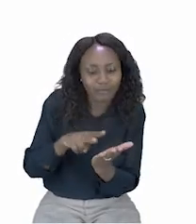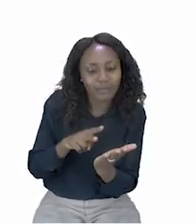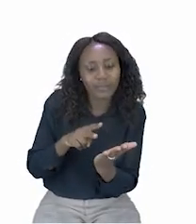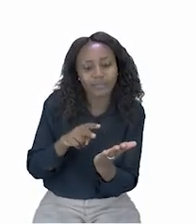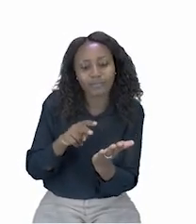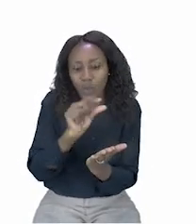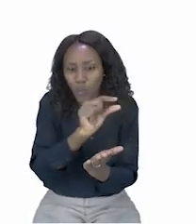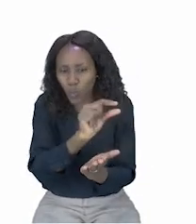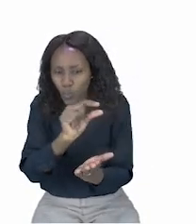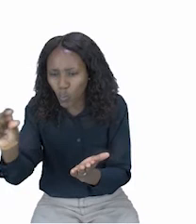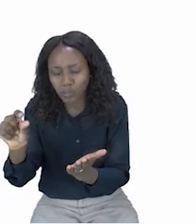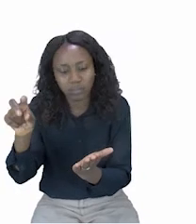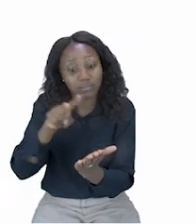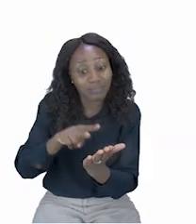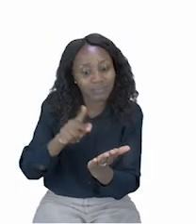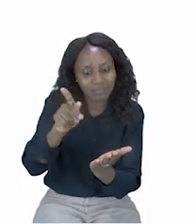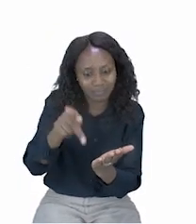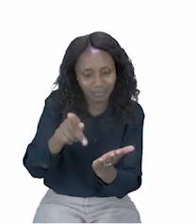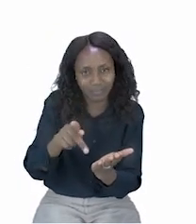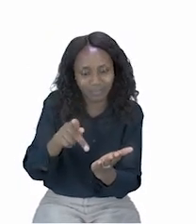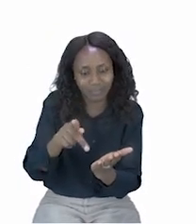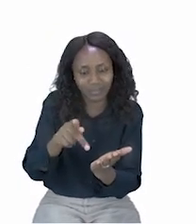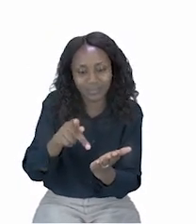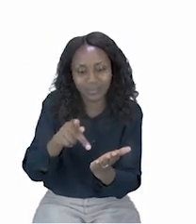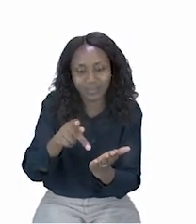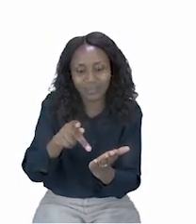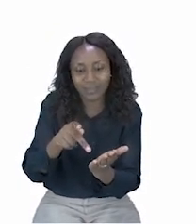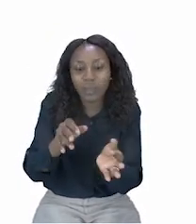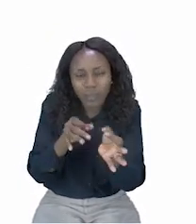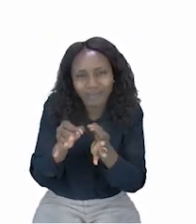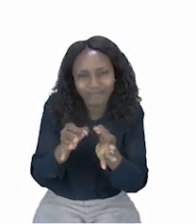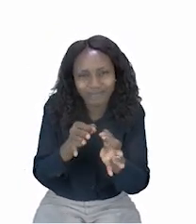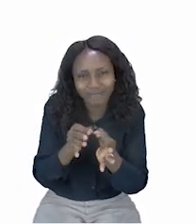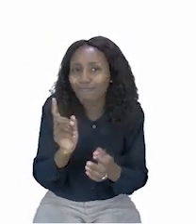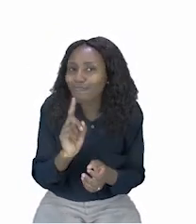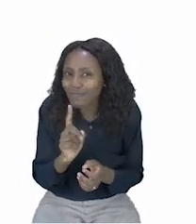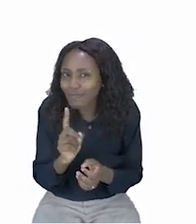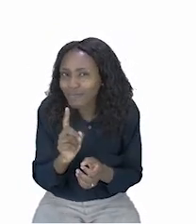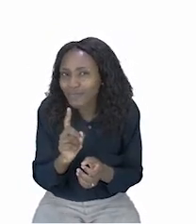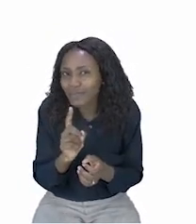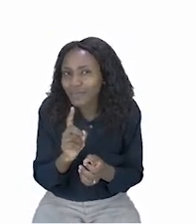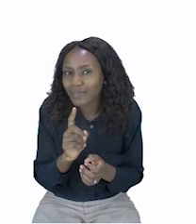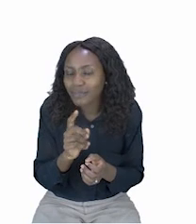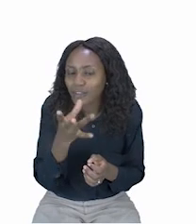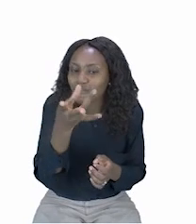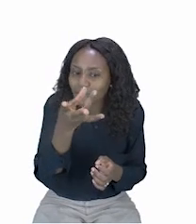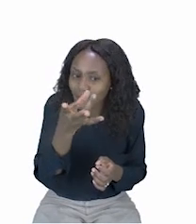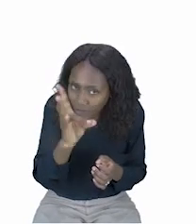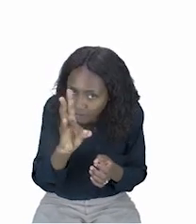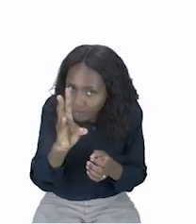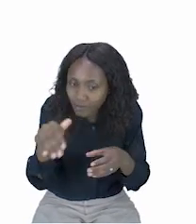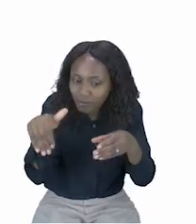first line in the passage where it says, there are 7